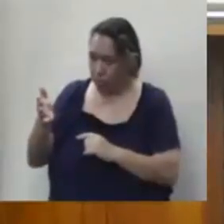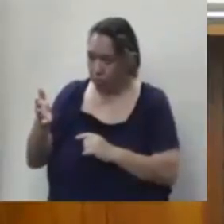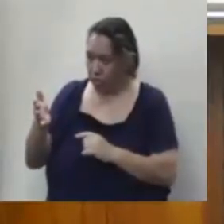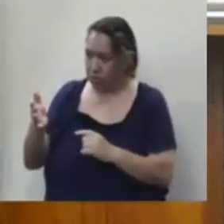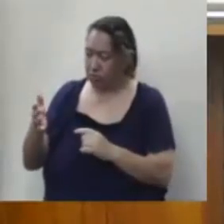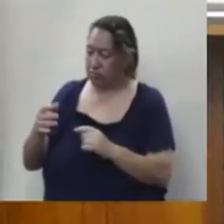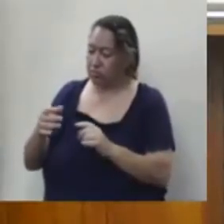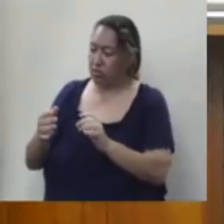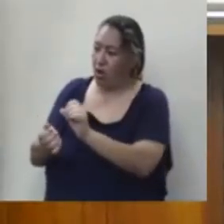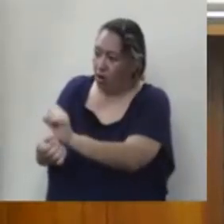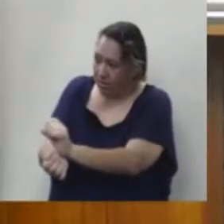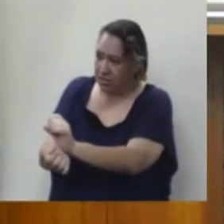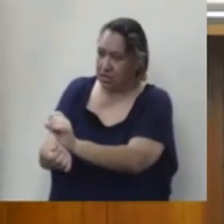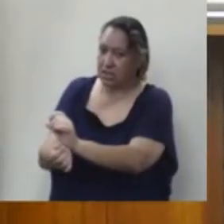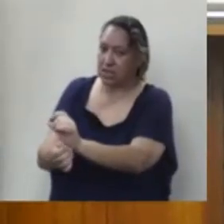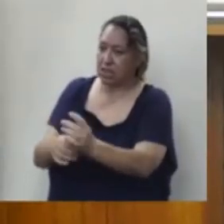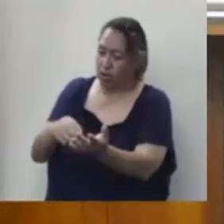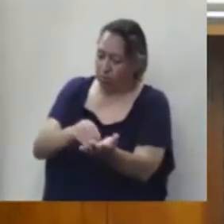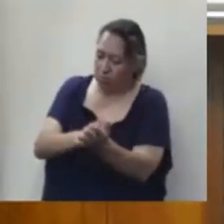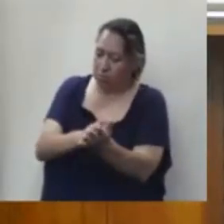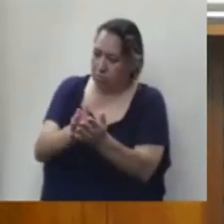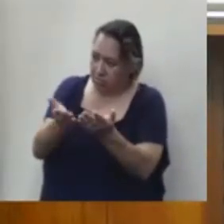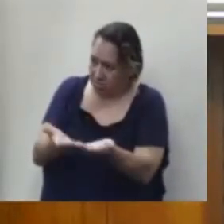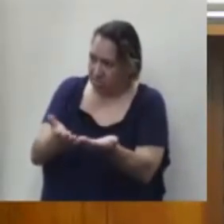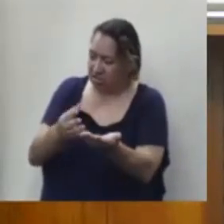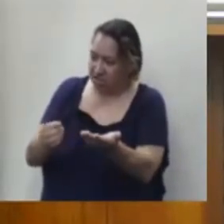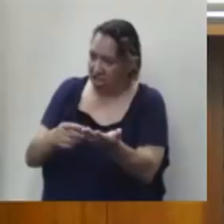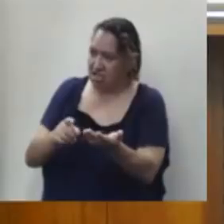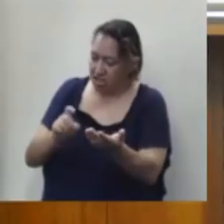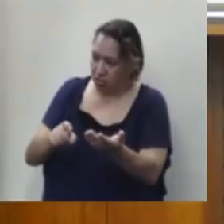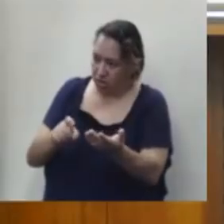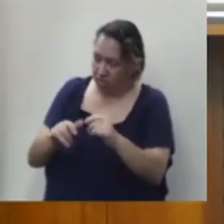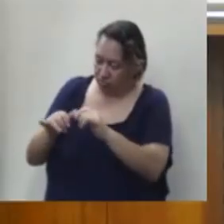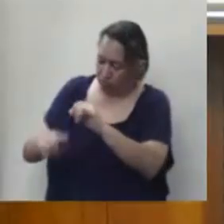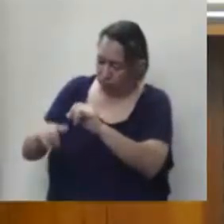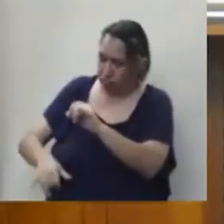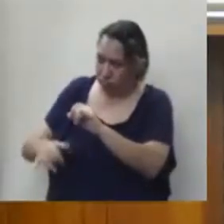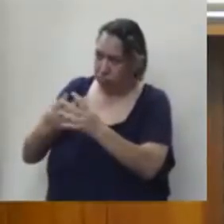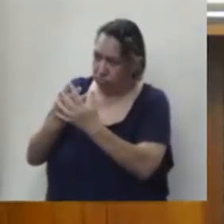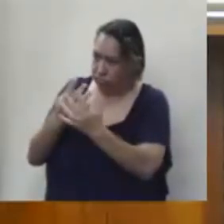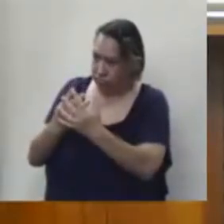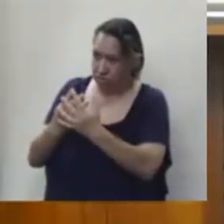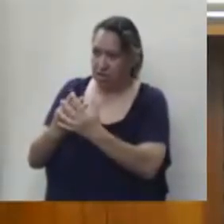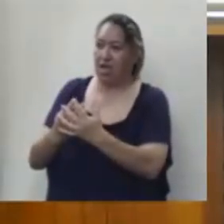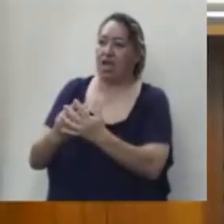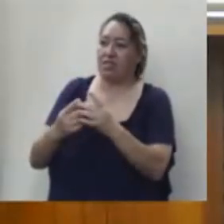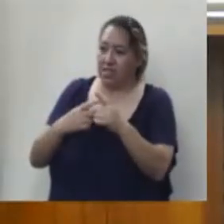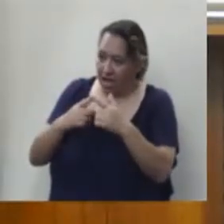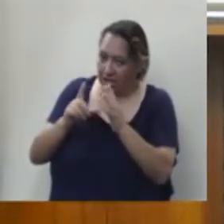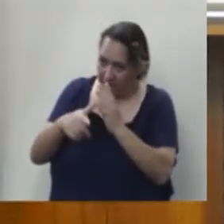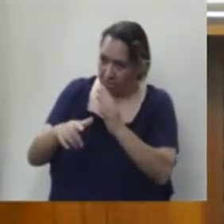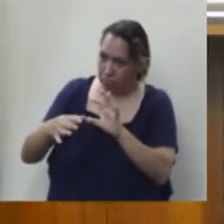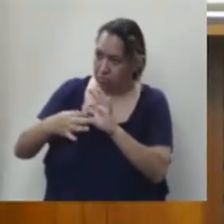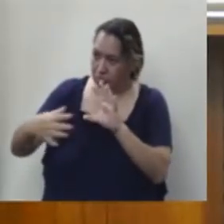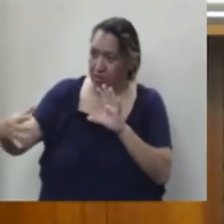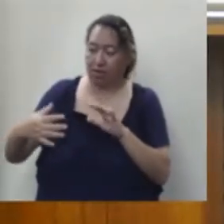arresting, booking, confinement, booking, and release. And of course, the main purpose for me is to